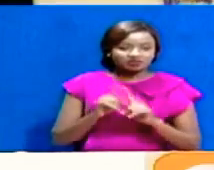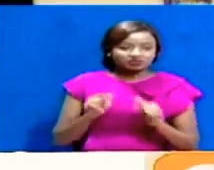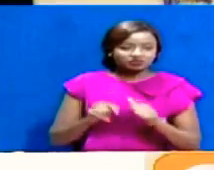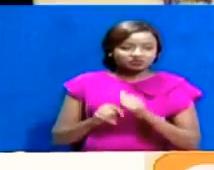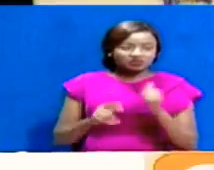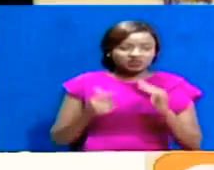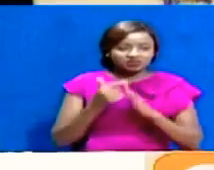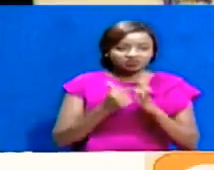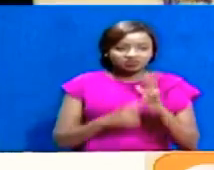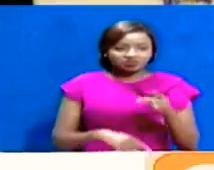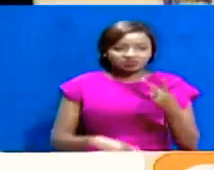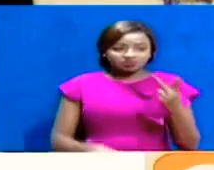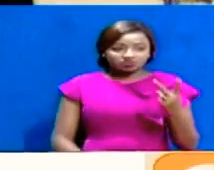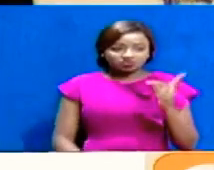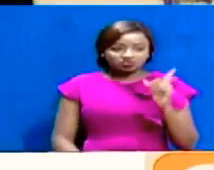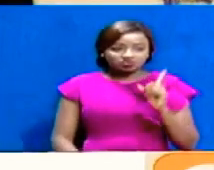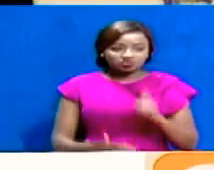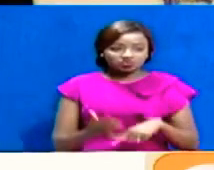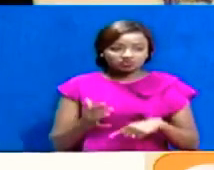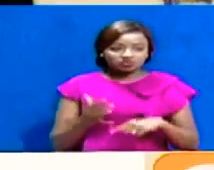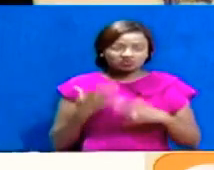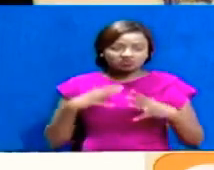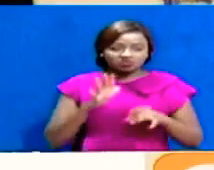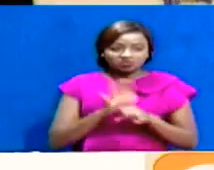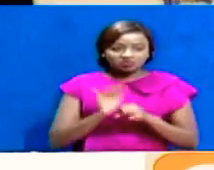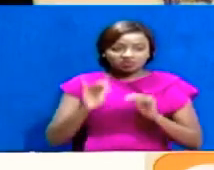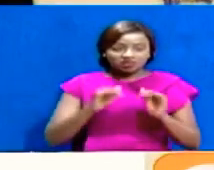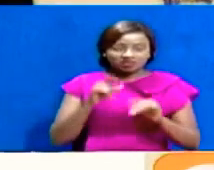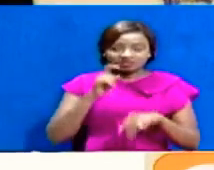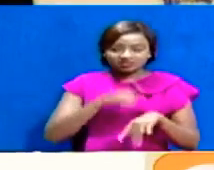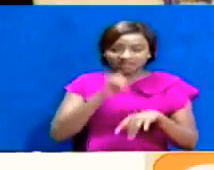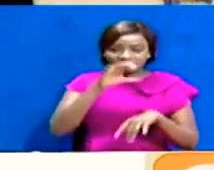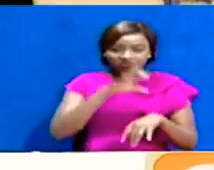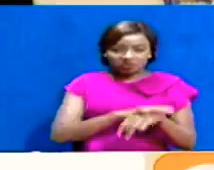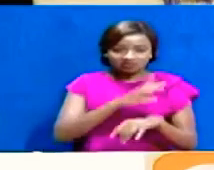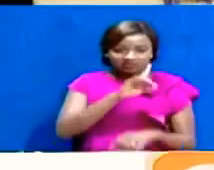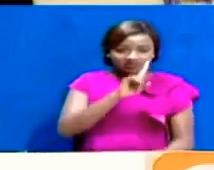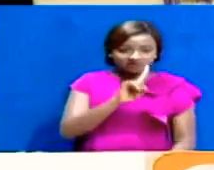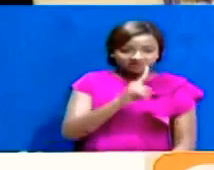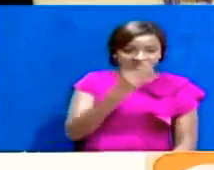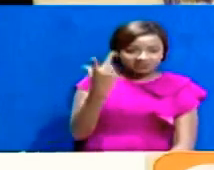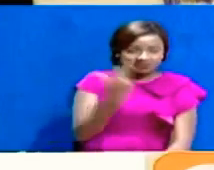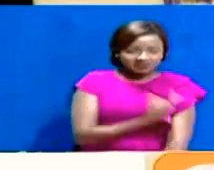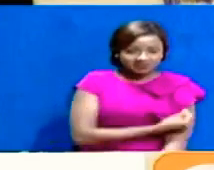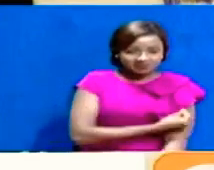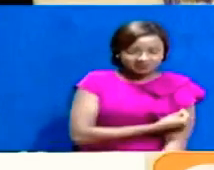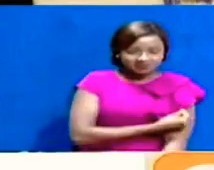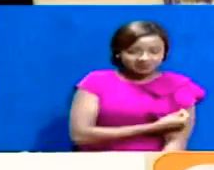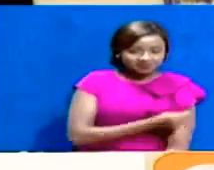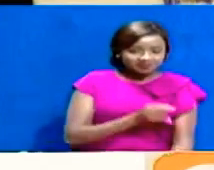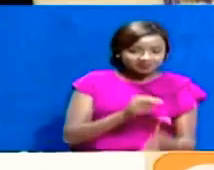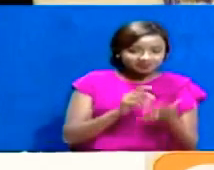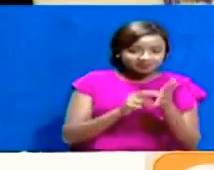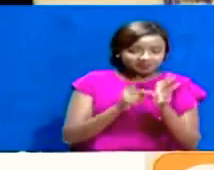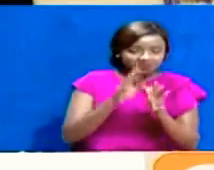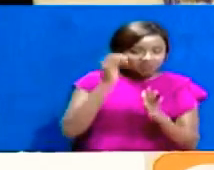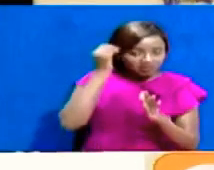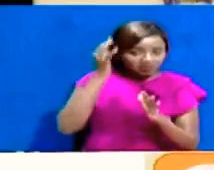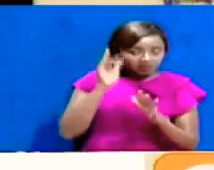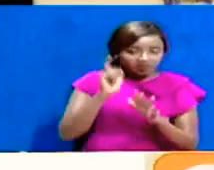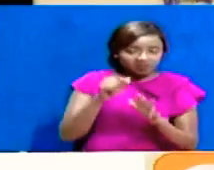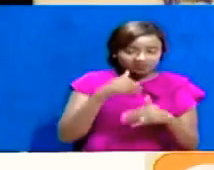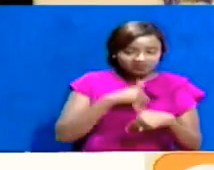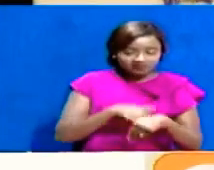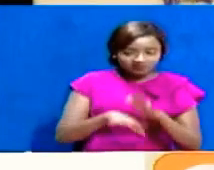things that are important, because people have asked, when you get your first dose of the vaccine, remember you must keep all